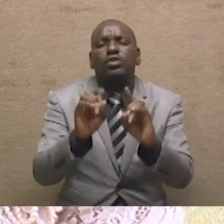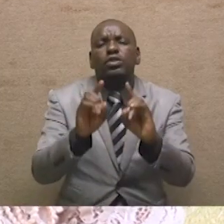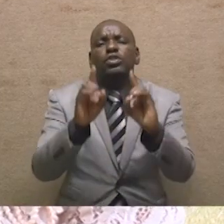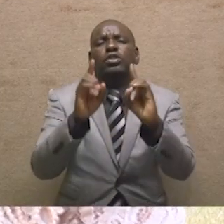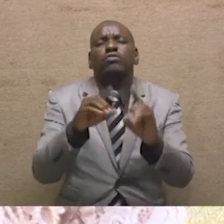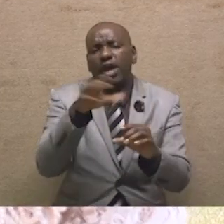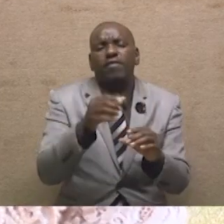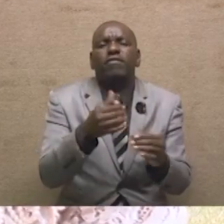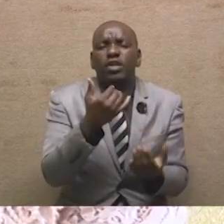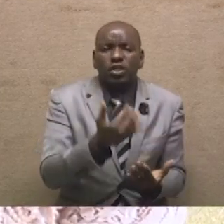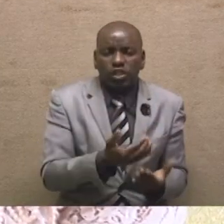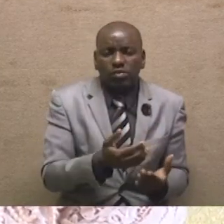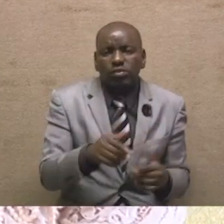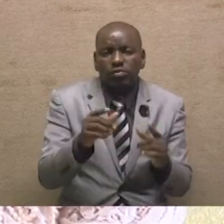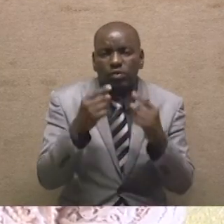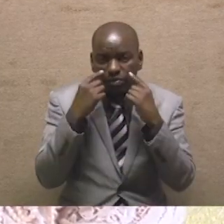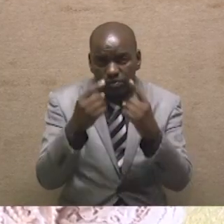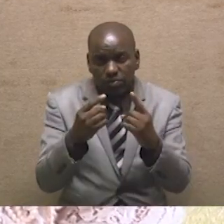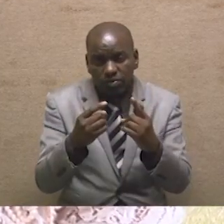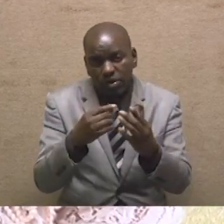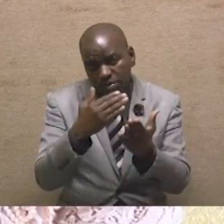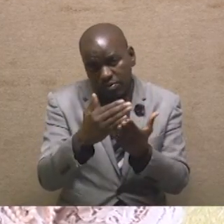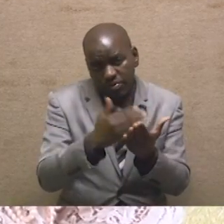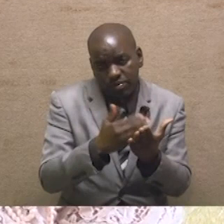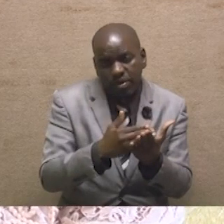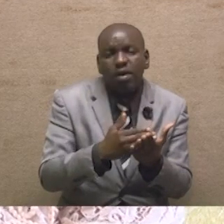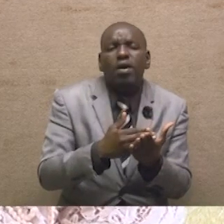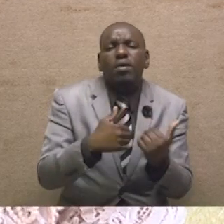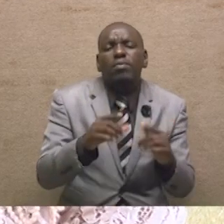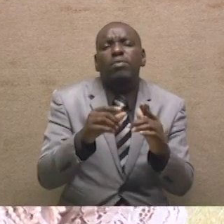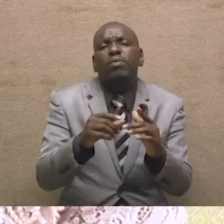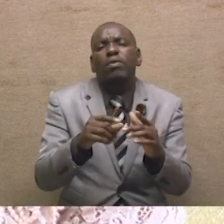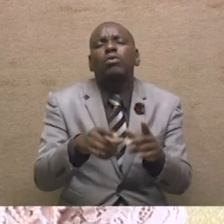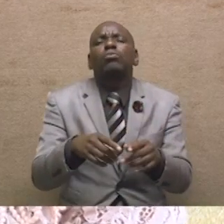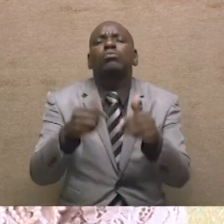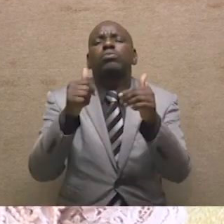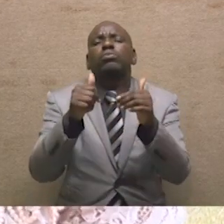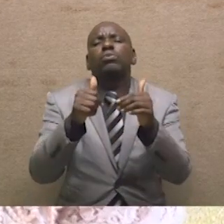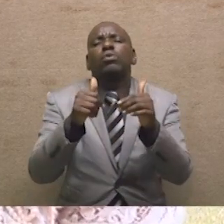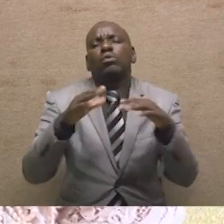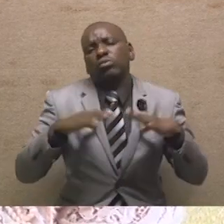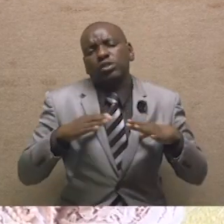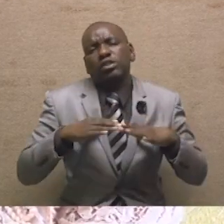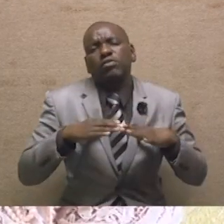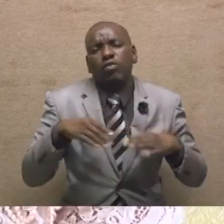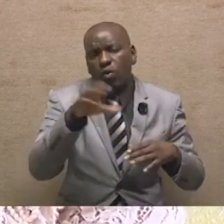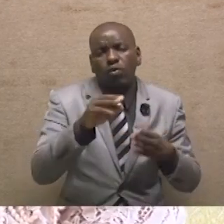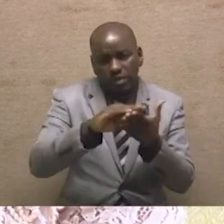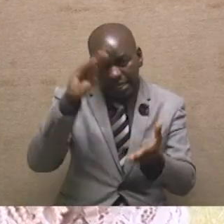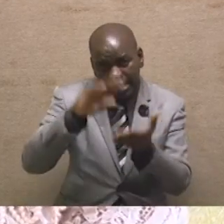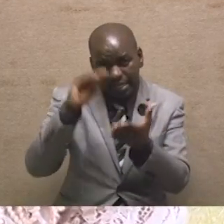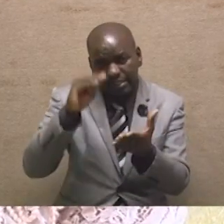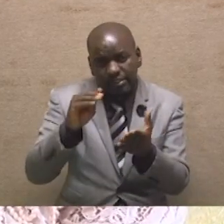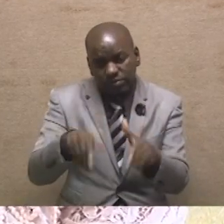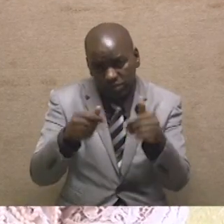access for every child. So whatever advocacy points that we're going for, whatever procedural issues that come up, they have to be in the